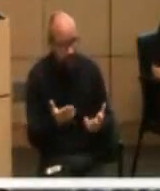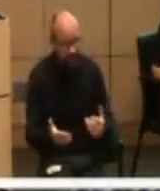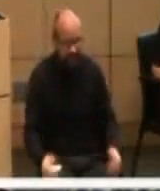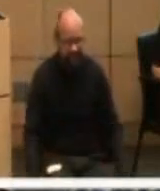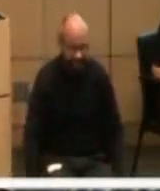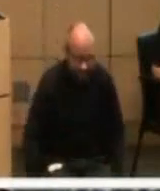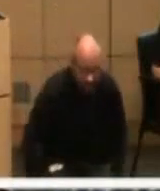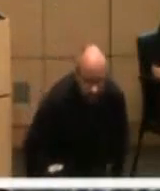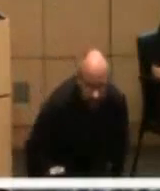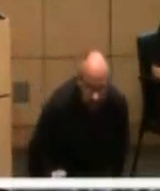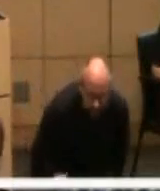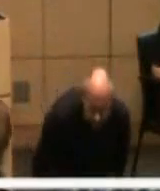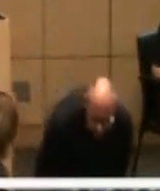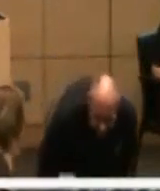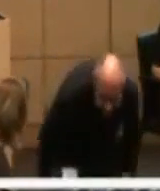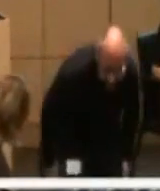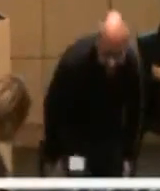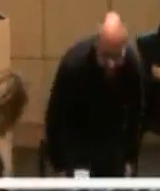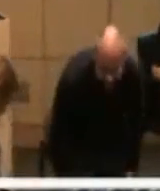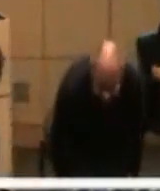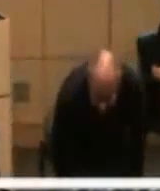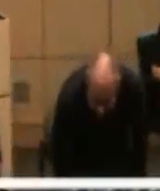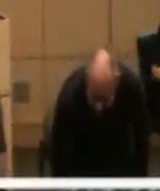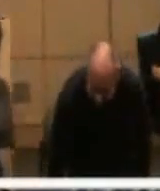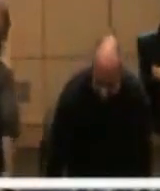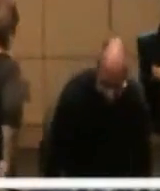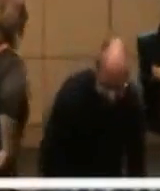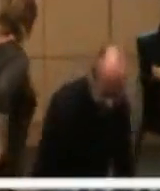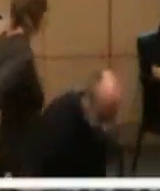we all utilize it, so it's really useful.